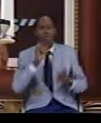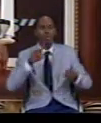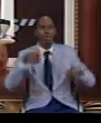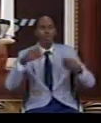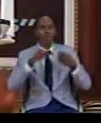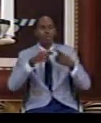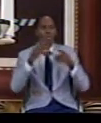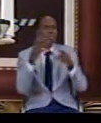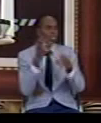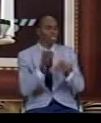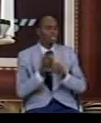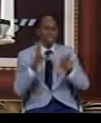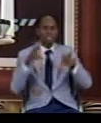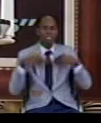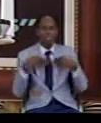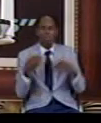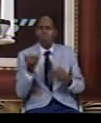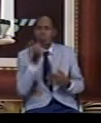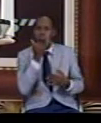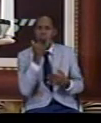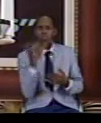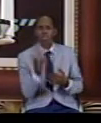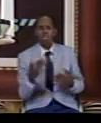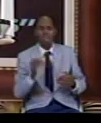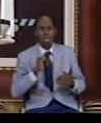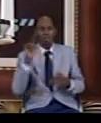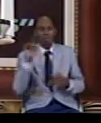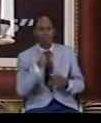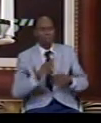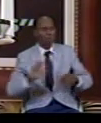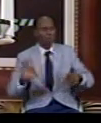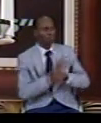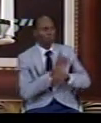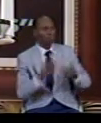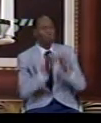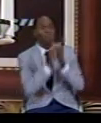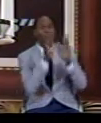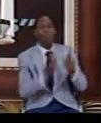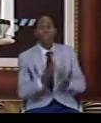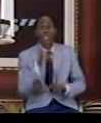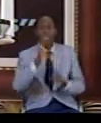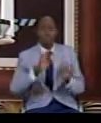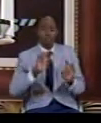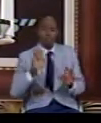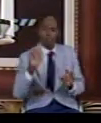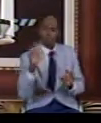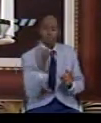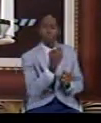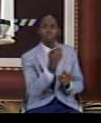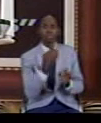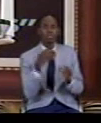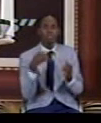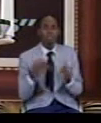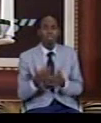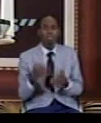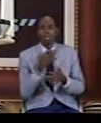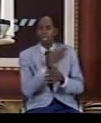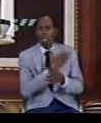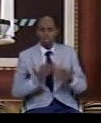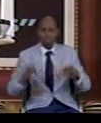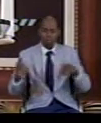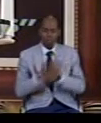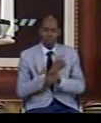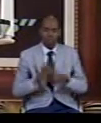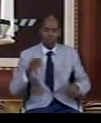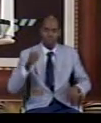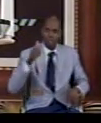from anybody, and therefore I discipline that person. You know, if you turn that around and you discipline